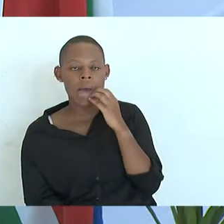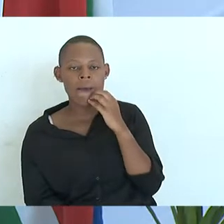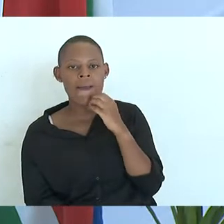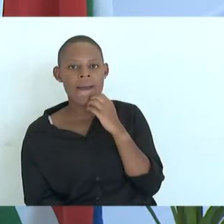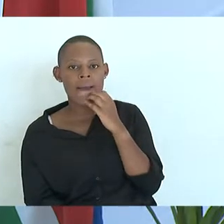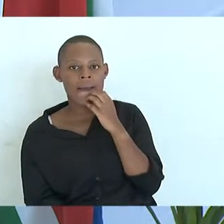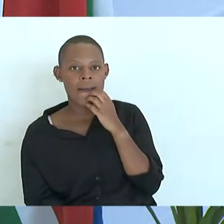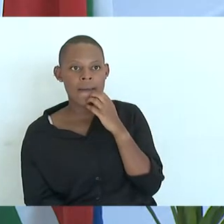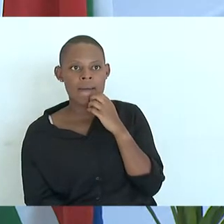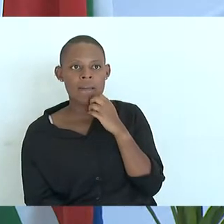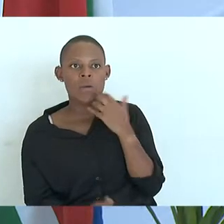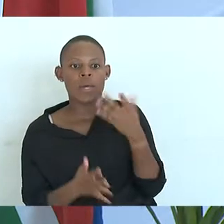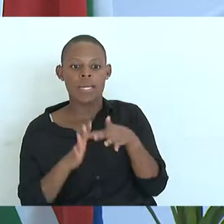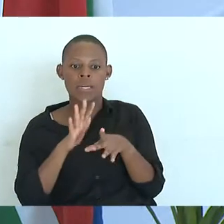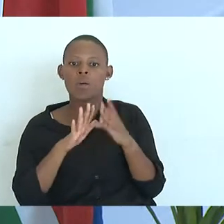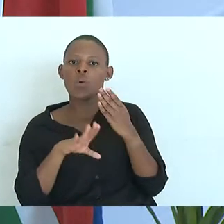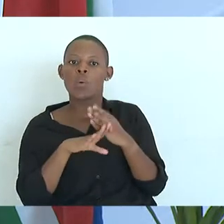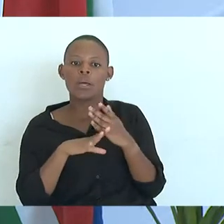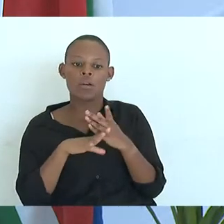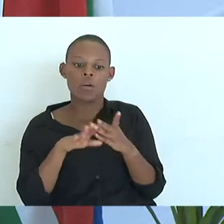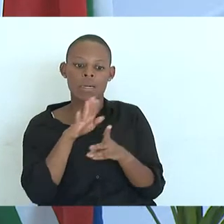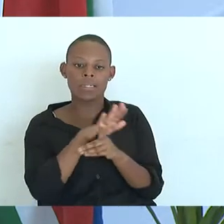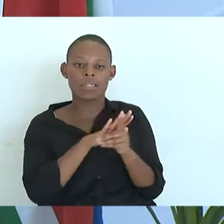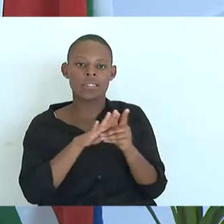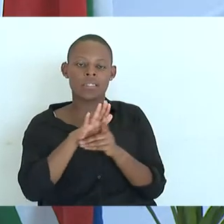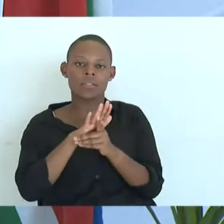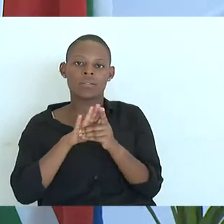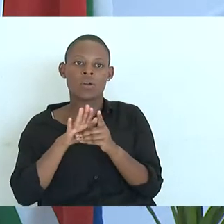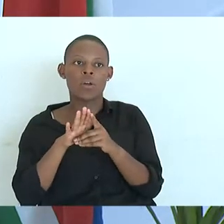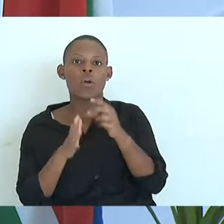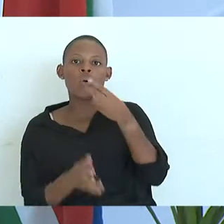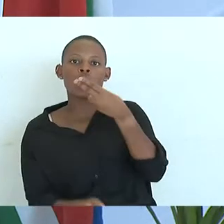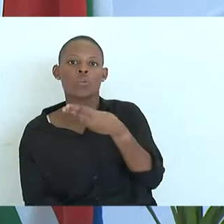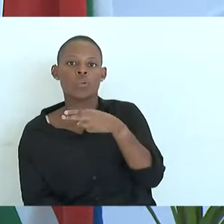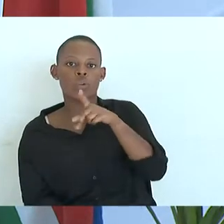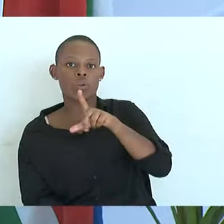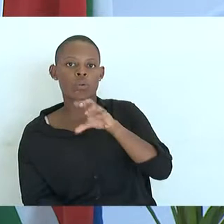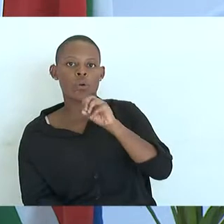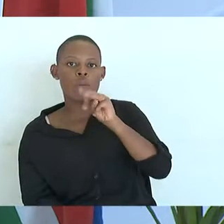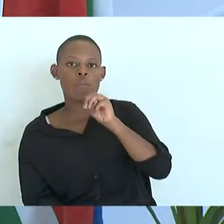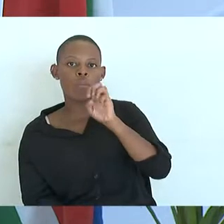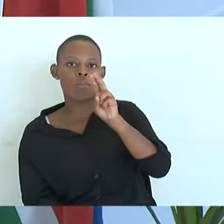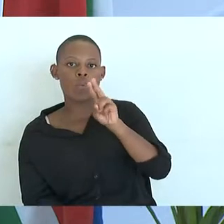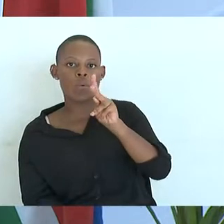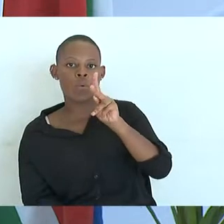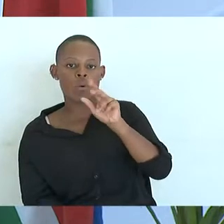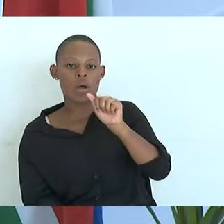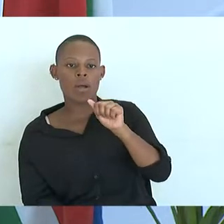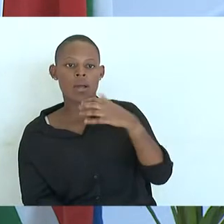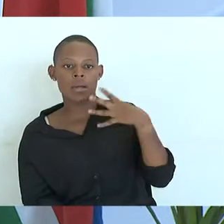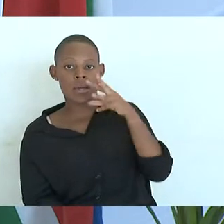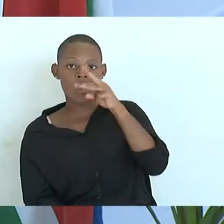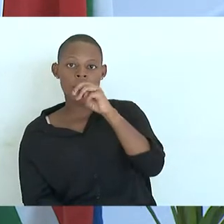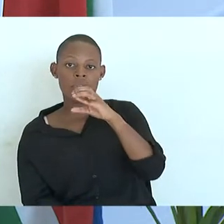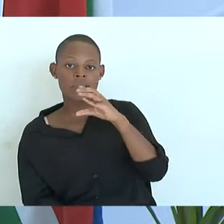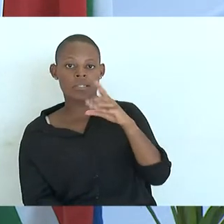basebenza kuma district. Njengoba ngeke ngasho MEC Hlomuka usebenza la